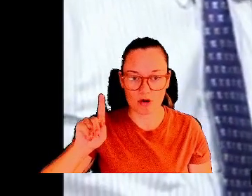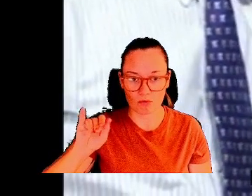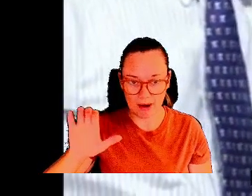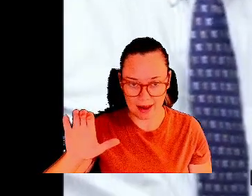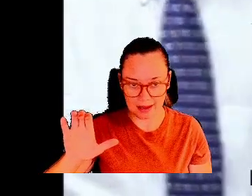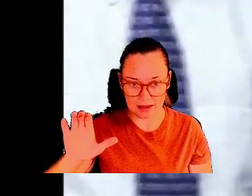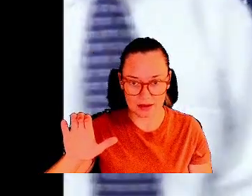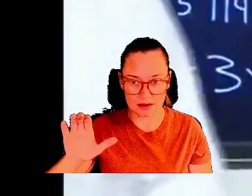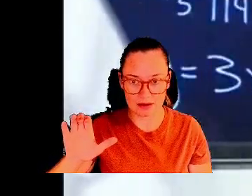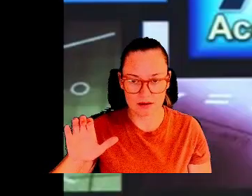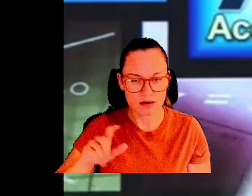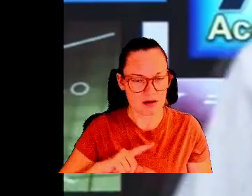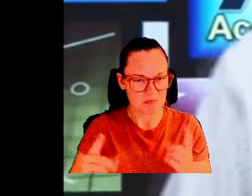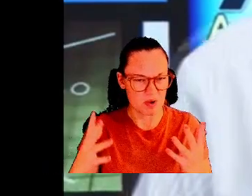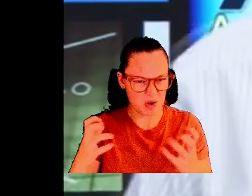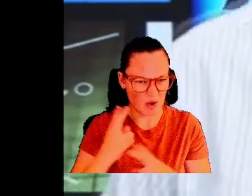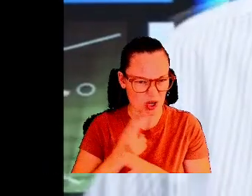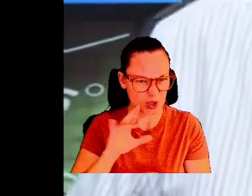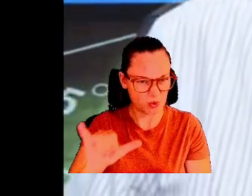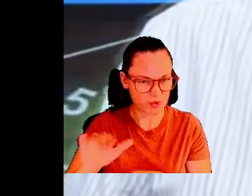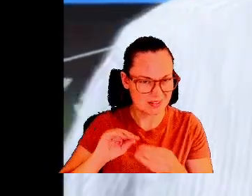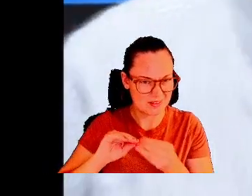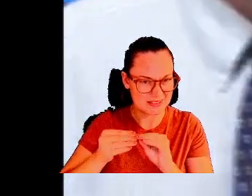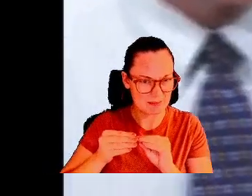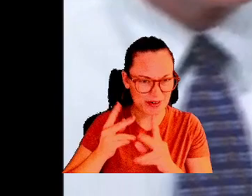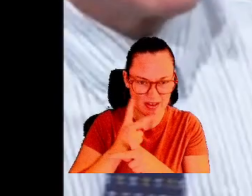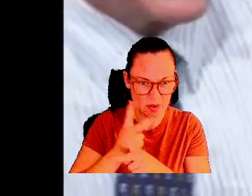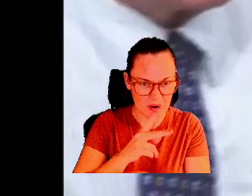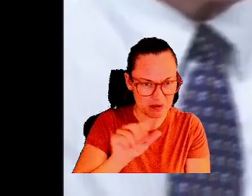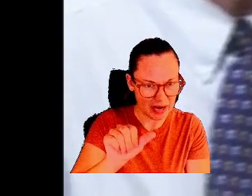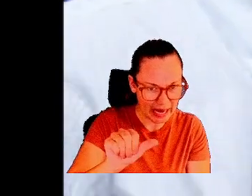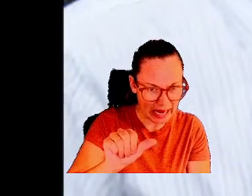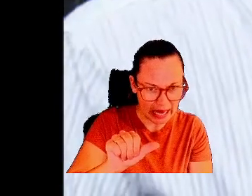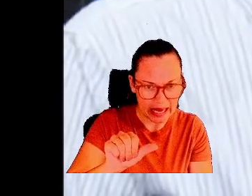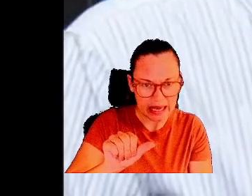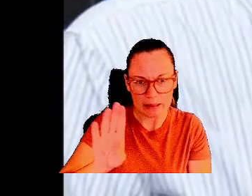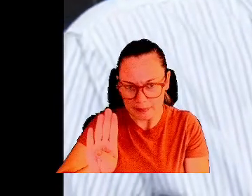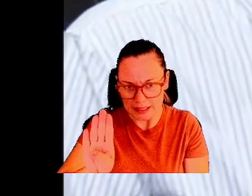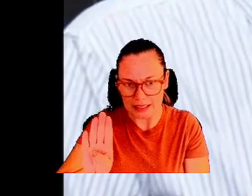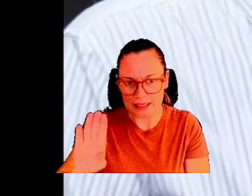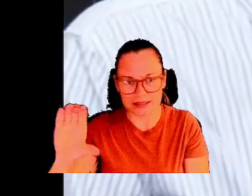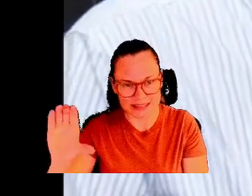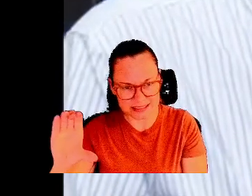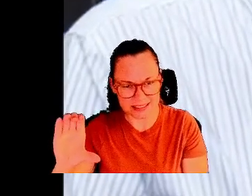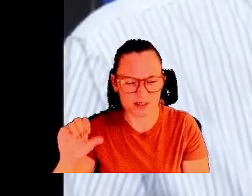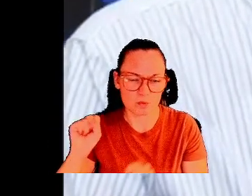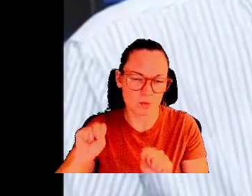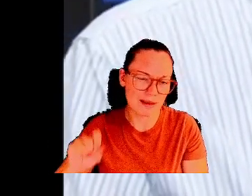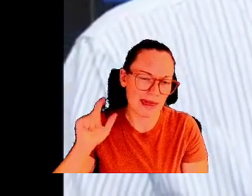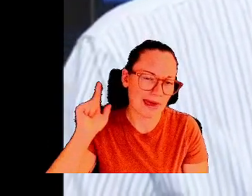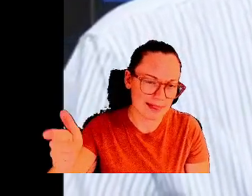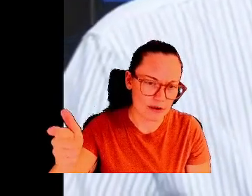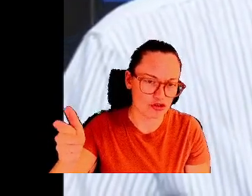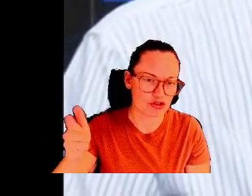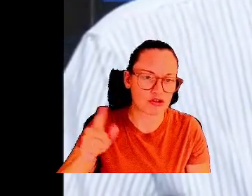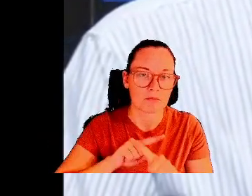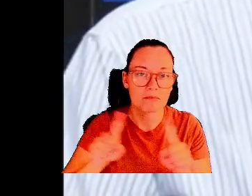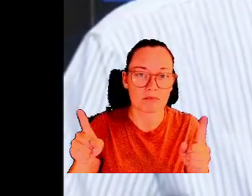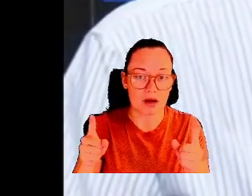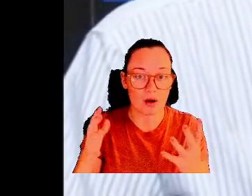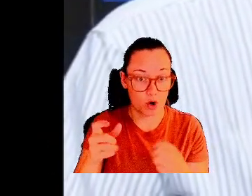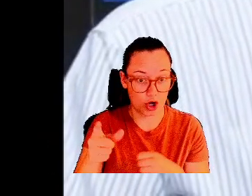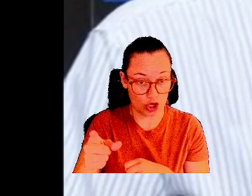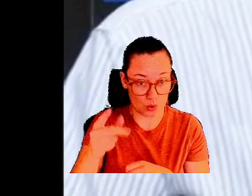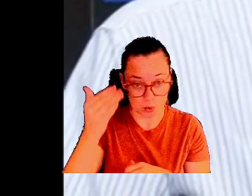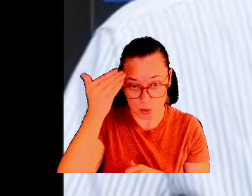actually figure out what A, B, and C are. But at this stage, I'd be happy if you'll just understand that when the second differences are the